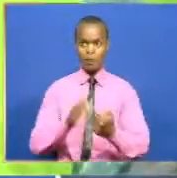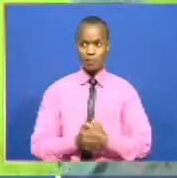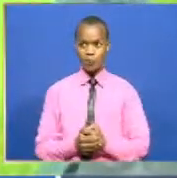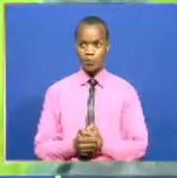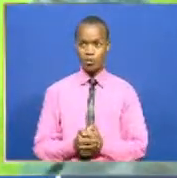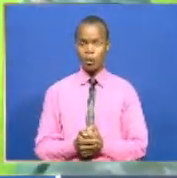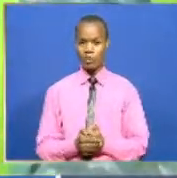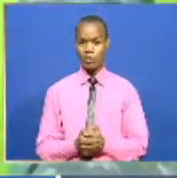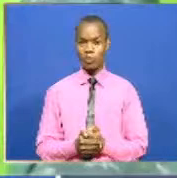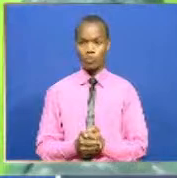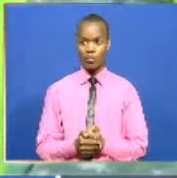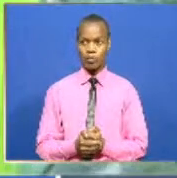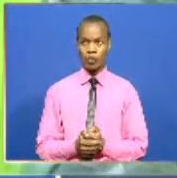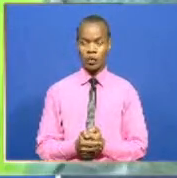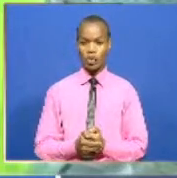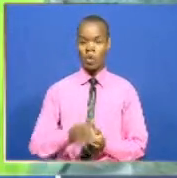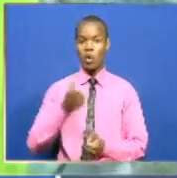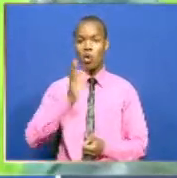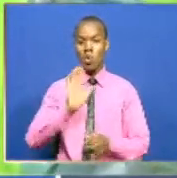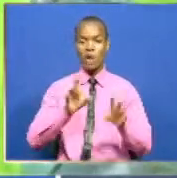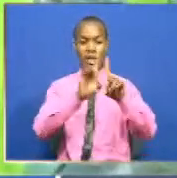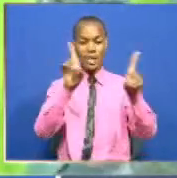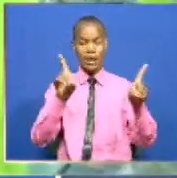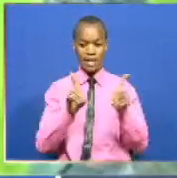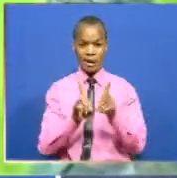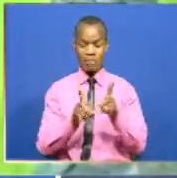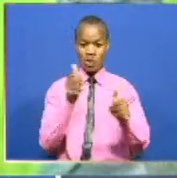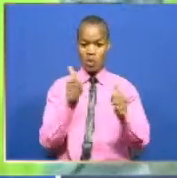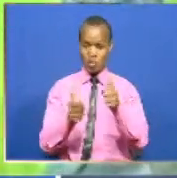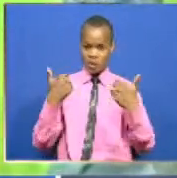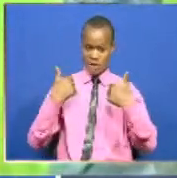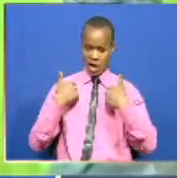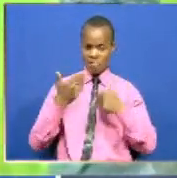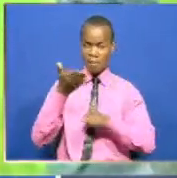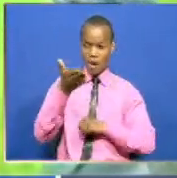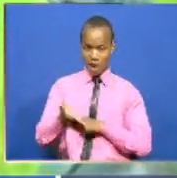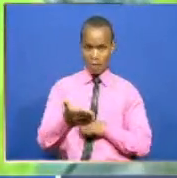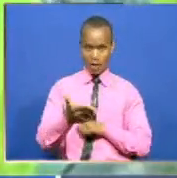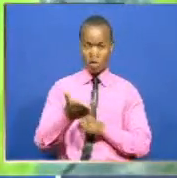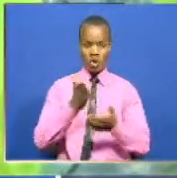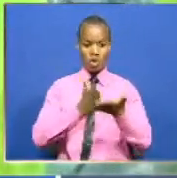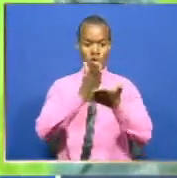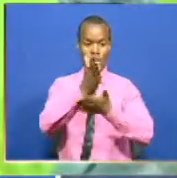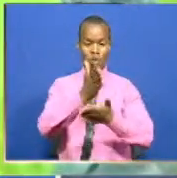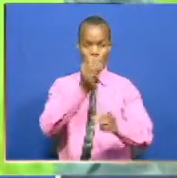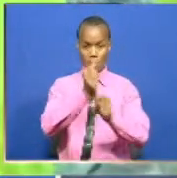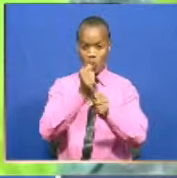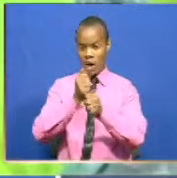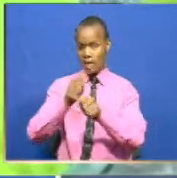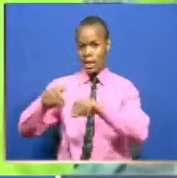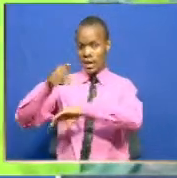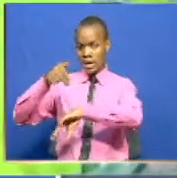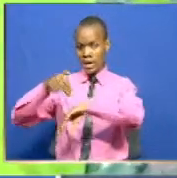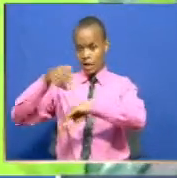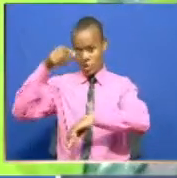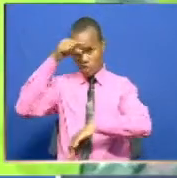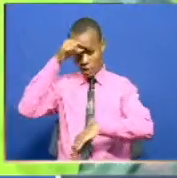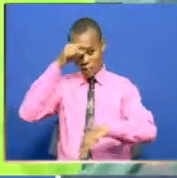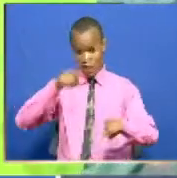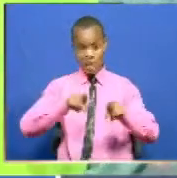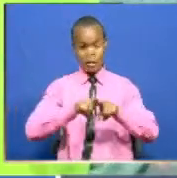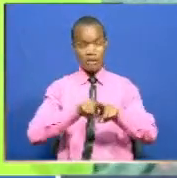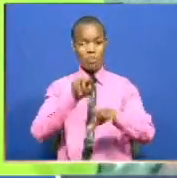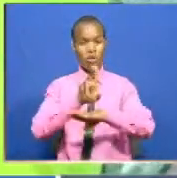is here is through the initiative of the national government, and we are going to use this